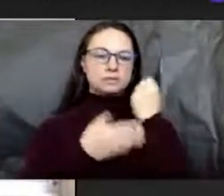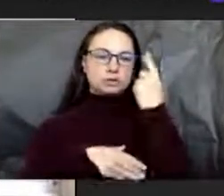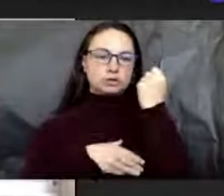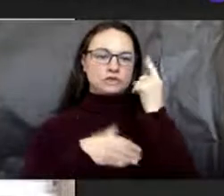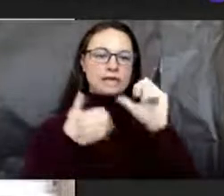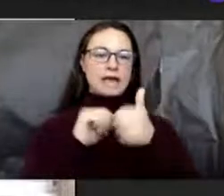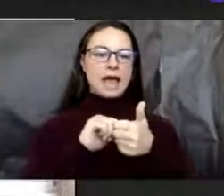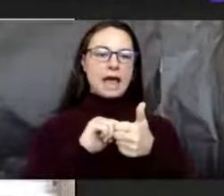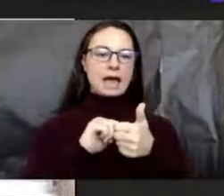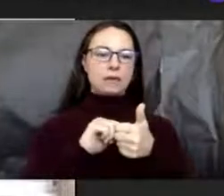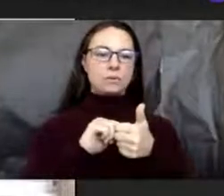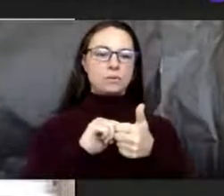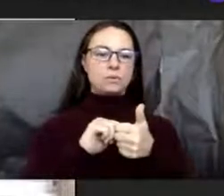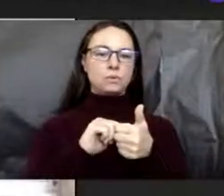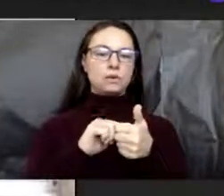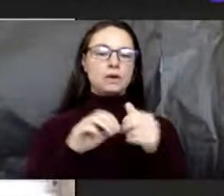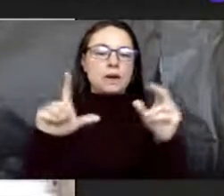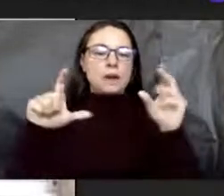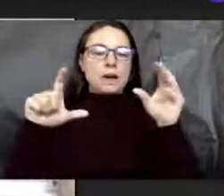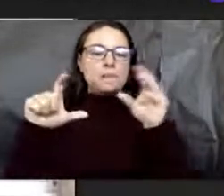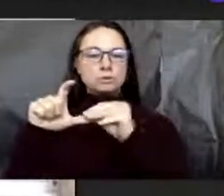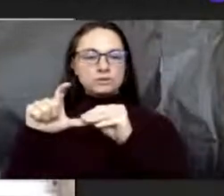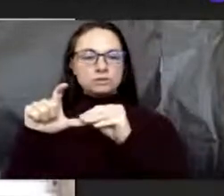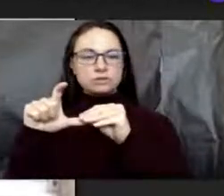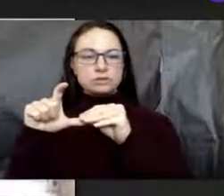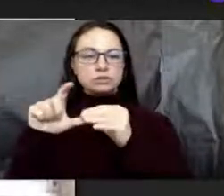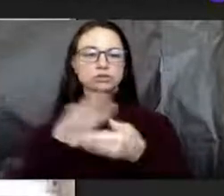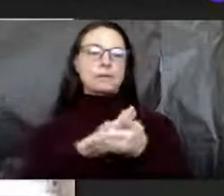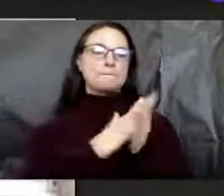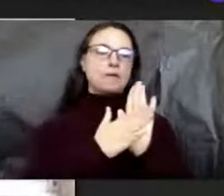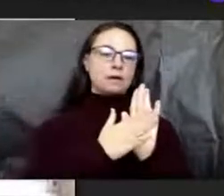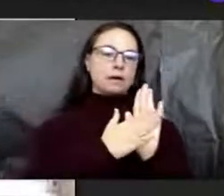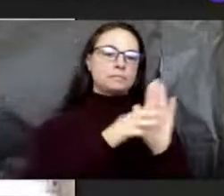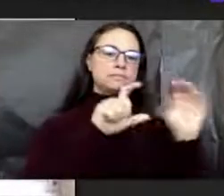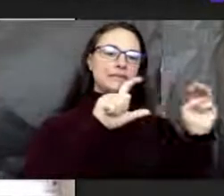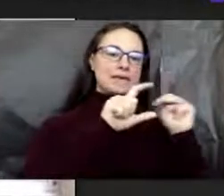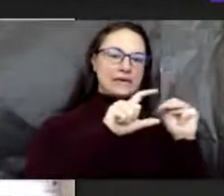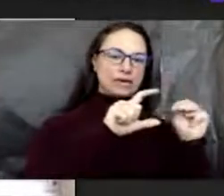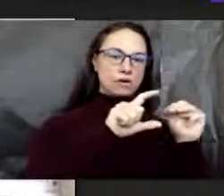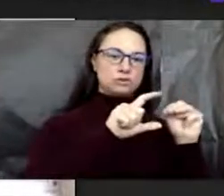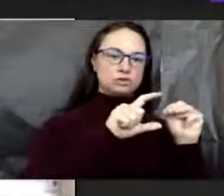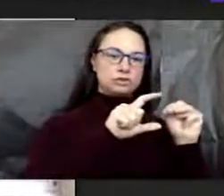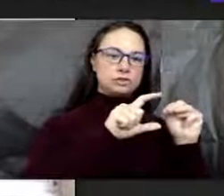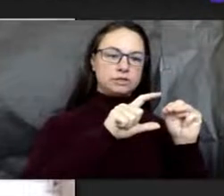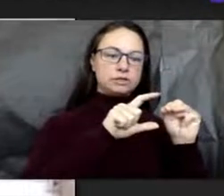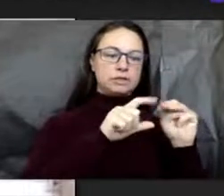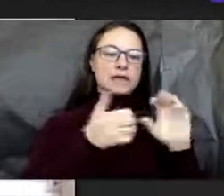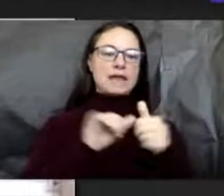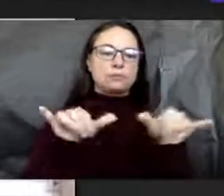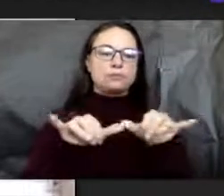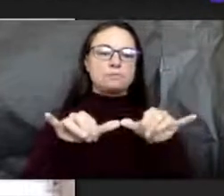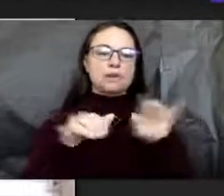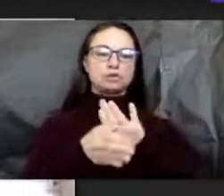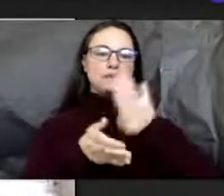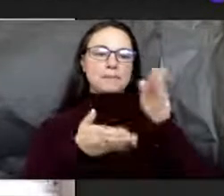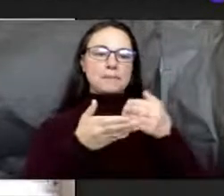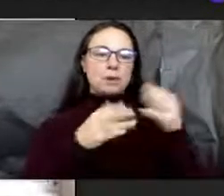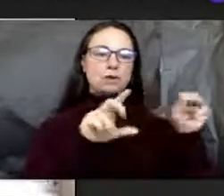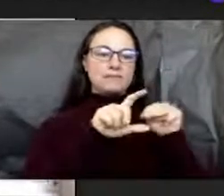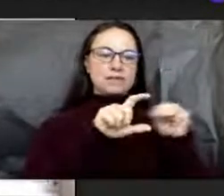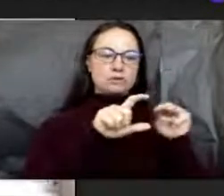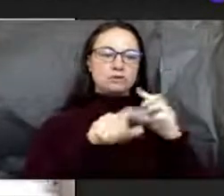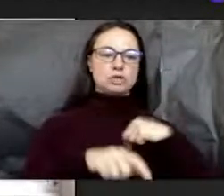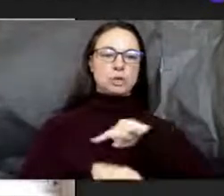how potential energy becomes kinetic energy and how to measure the amount of kinetic energy we